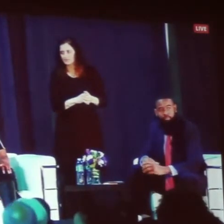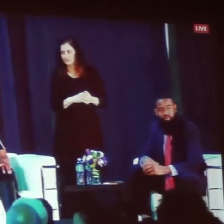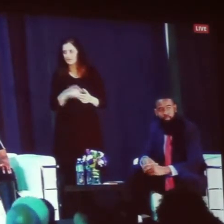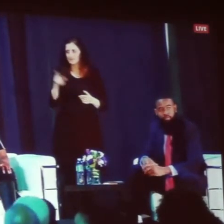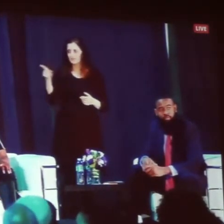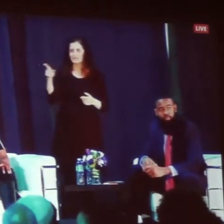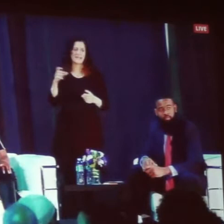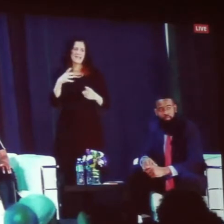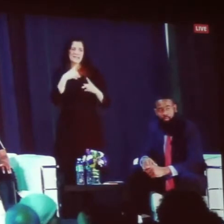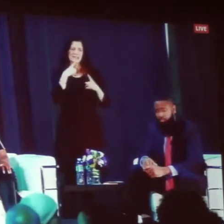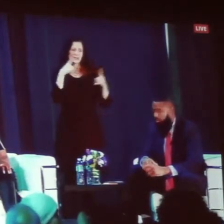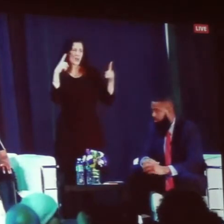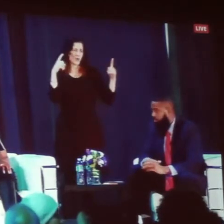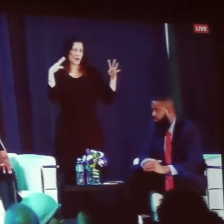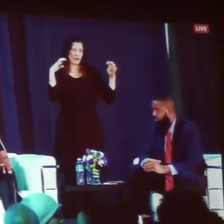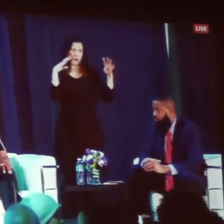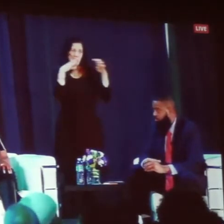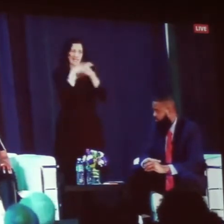it's so complicated.